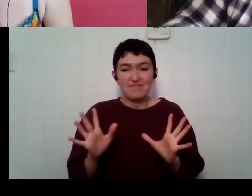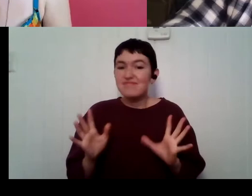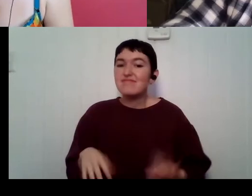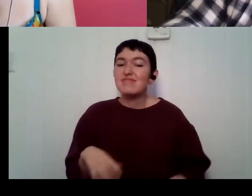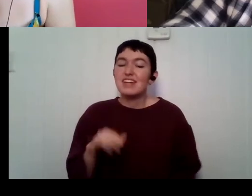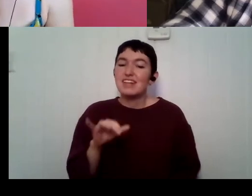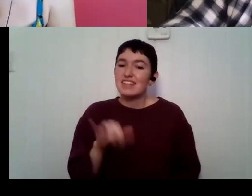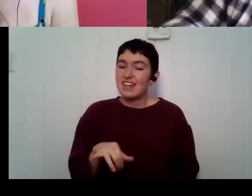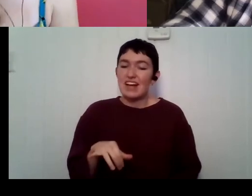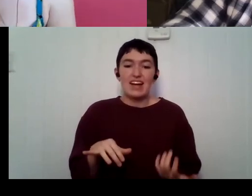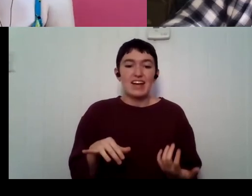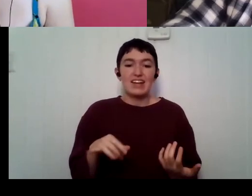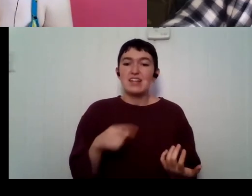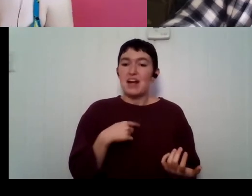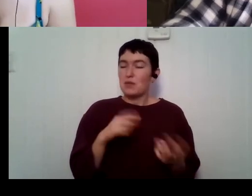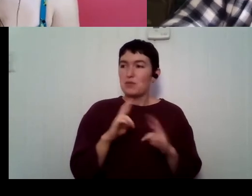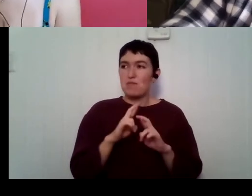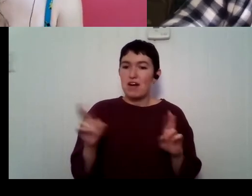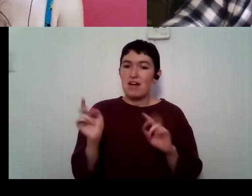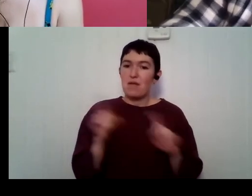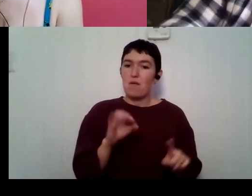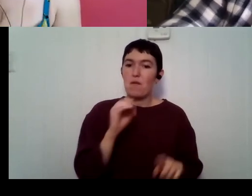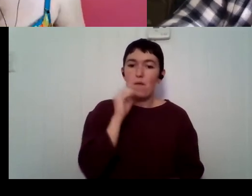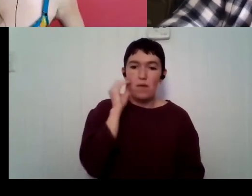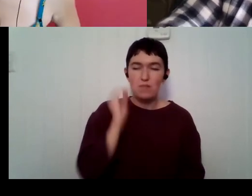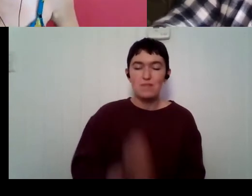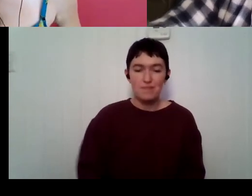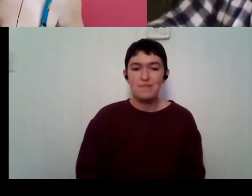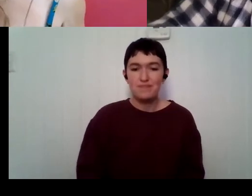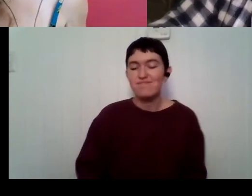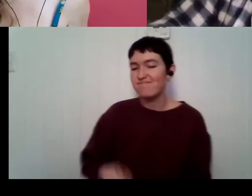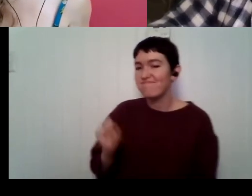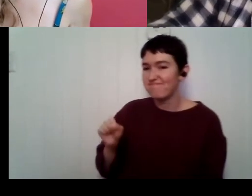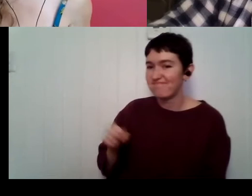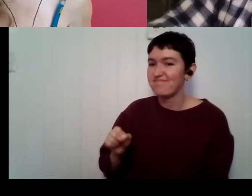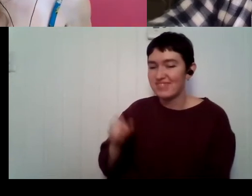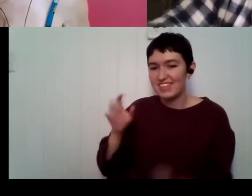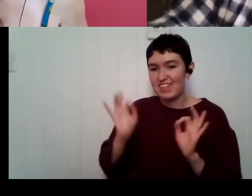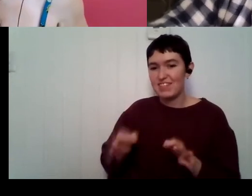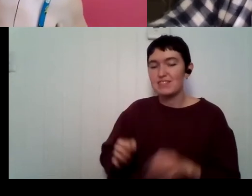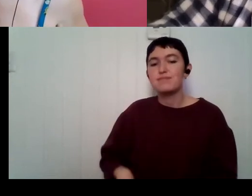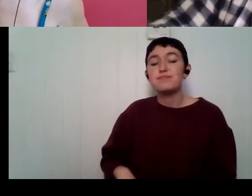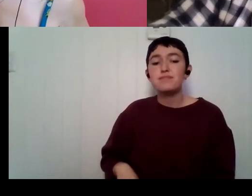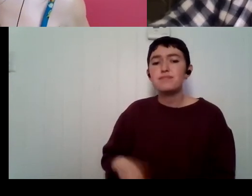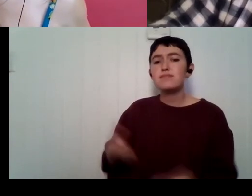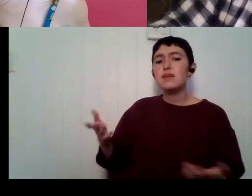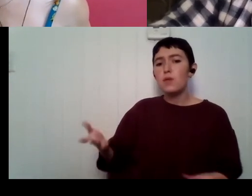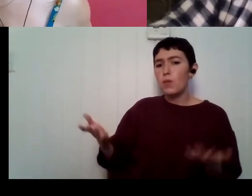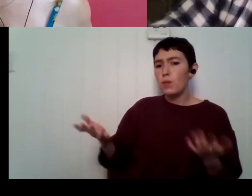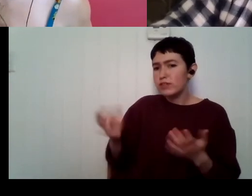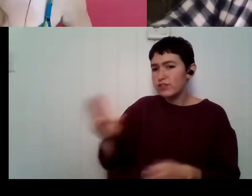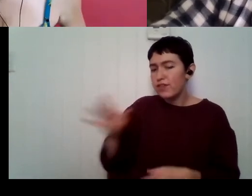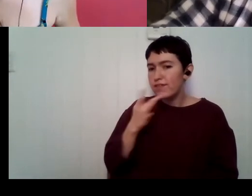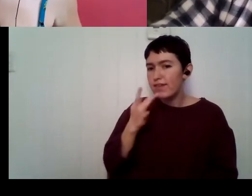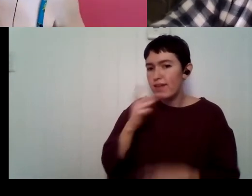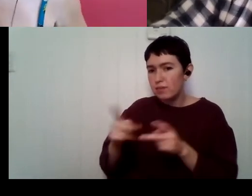ready to go back home for a moment. Yeah, for sure. All right, the next question. What is your favorite place to travel where